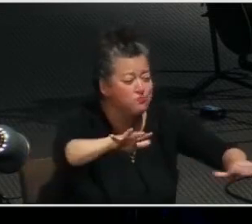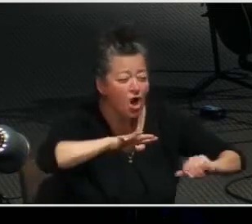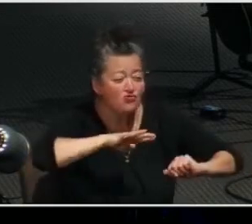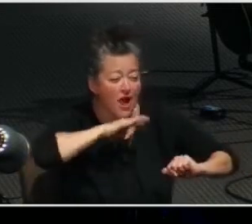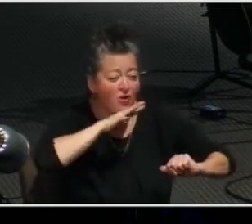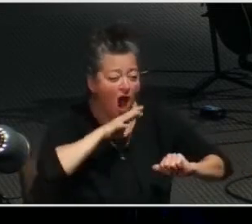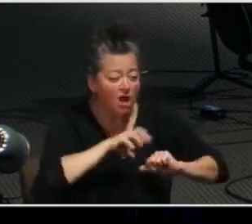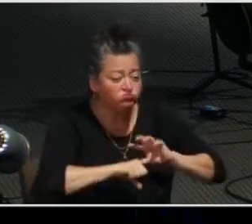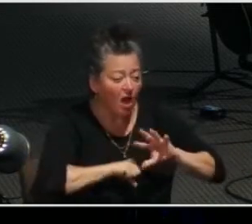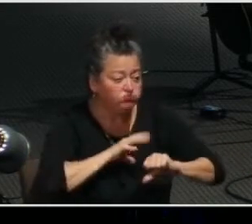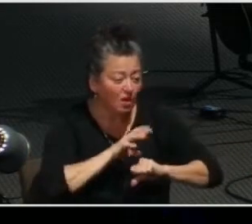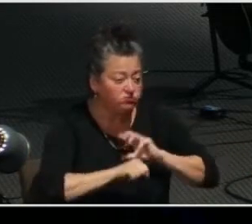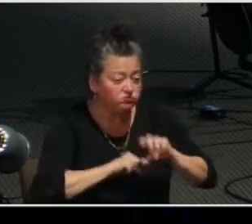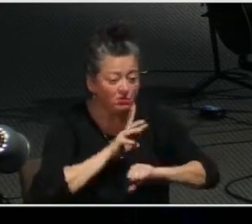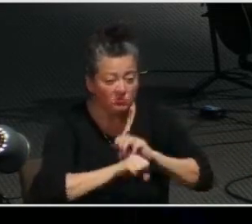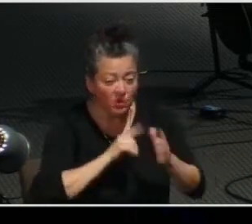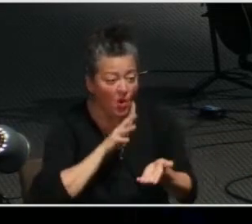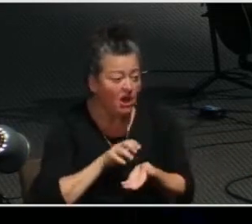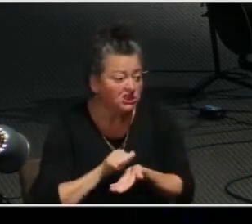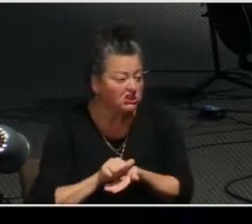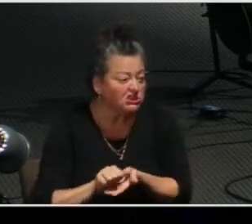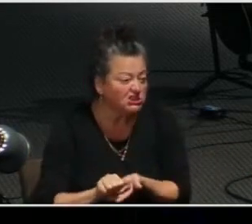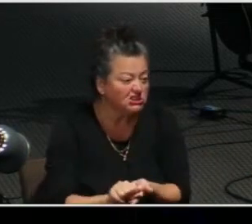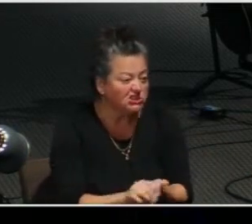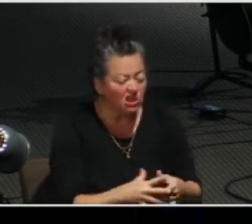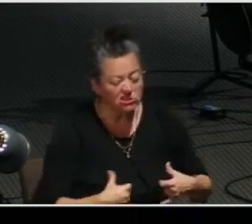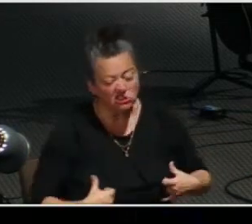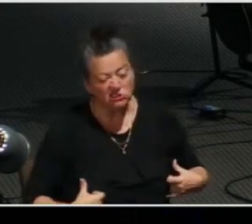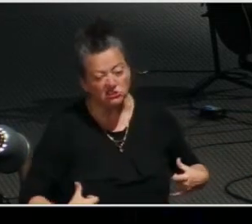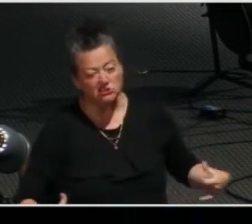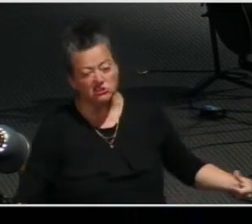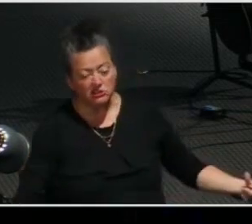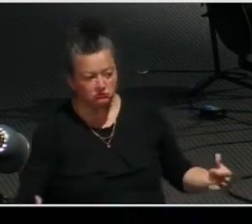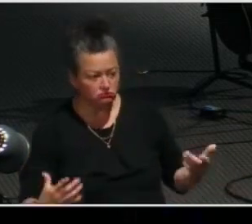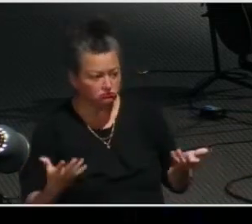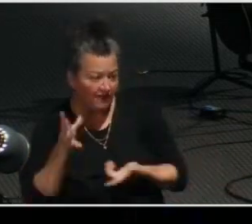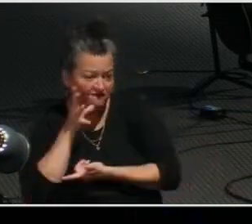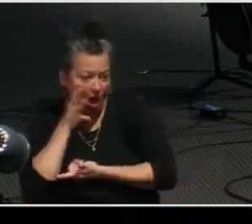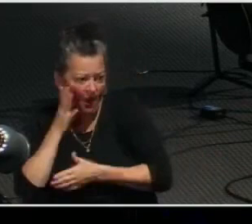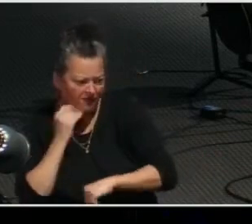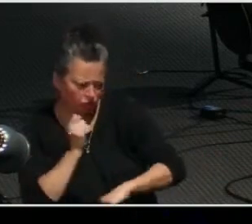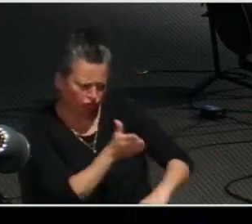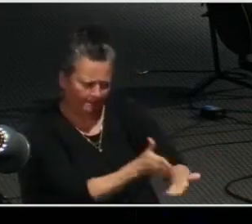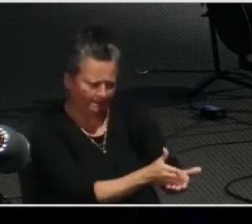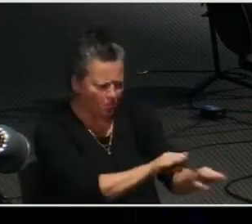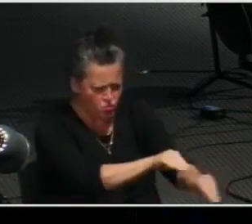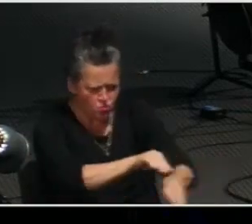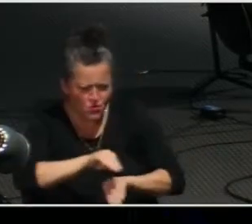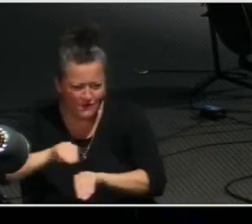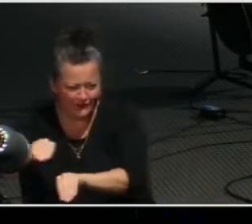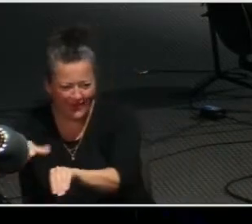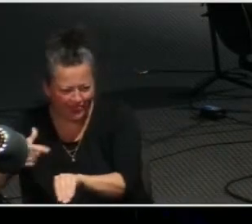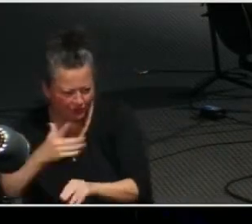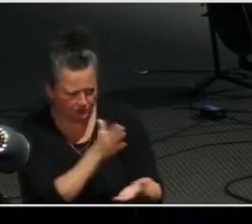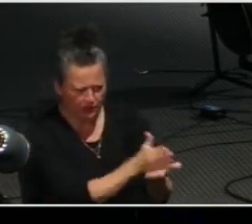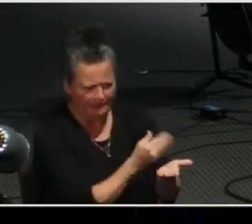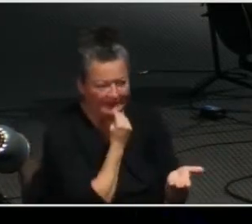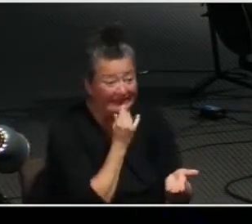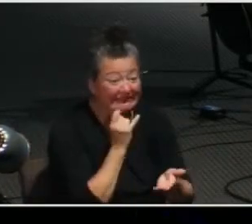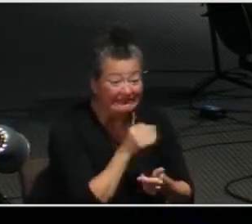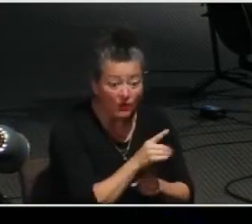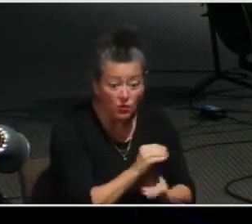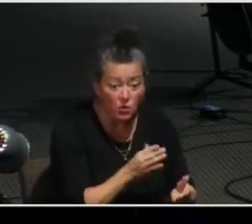controlled, these rich gorge themselves on luxuries. They live for their own